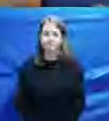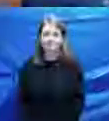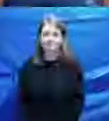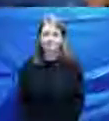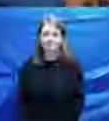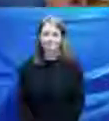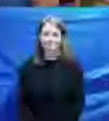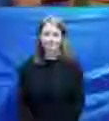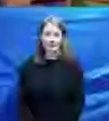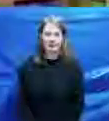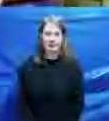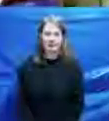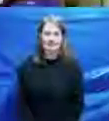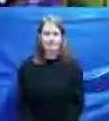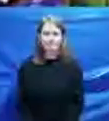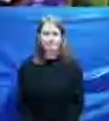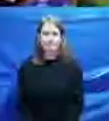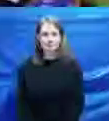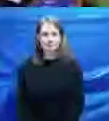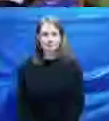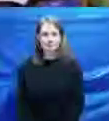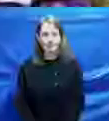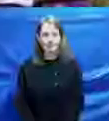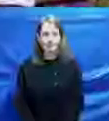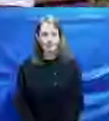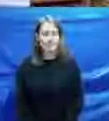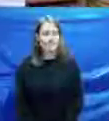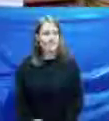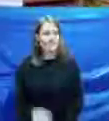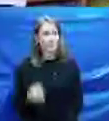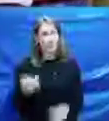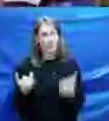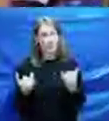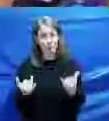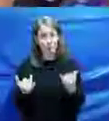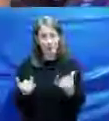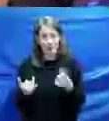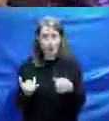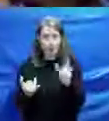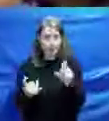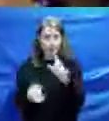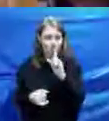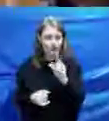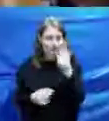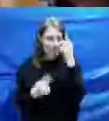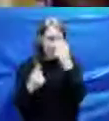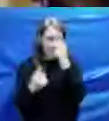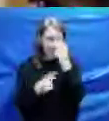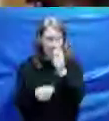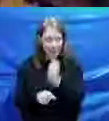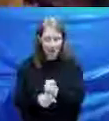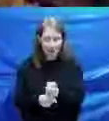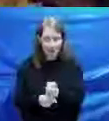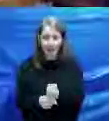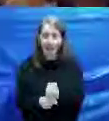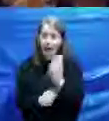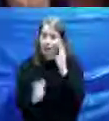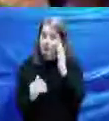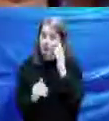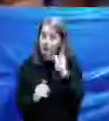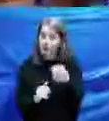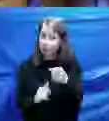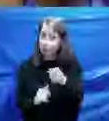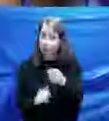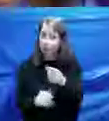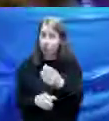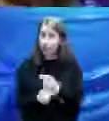going to have to think really hard about which ones were on there earlier. I expect you to get at least three of them. One of them we'll talk